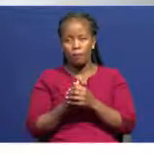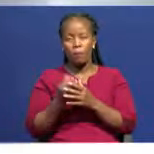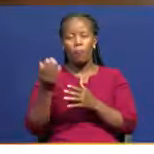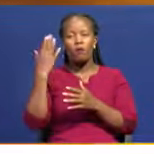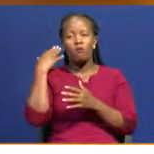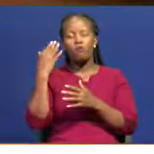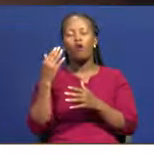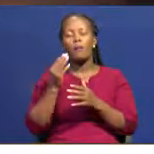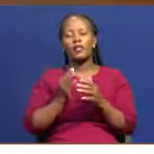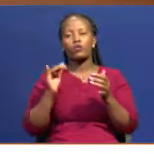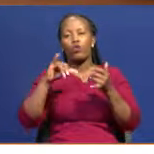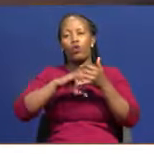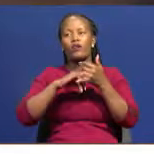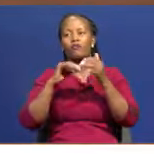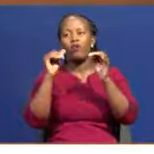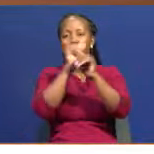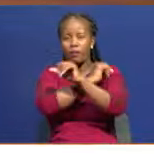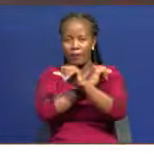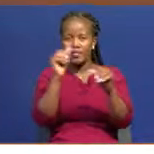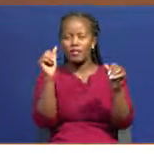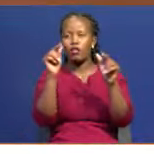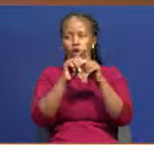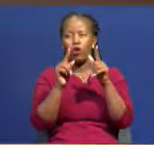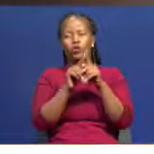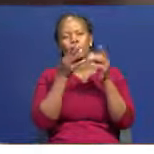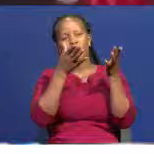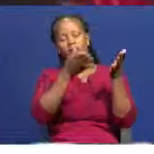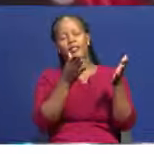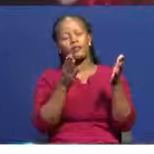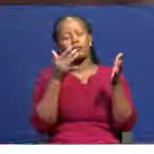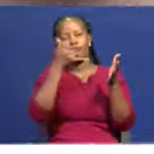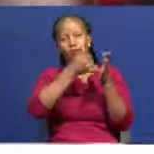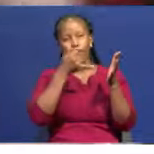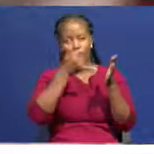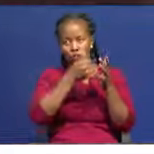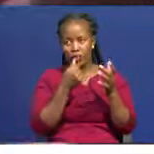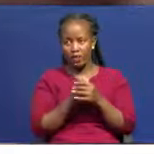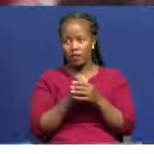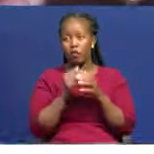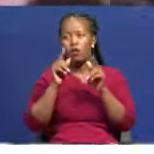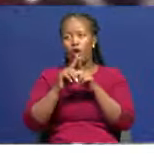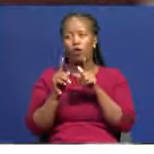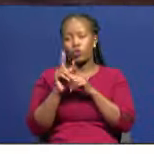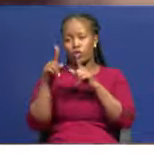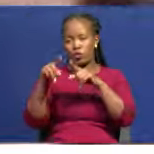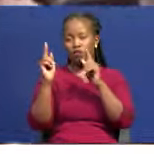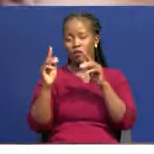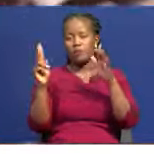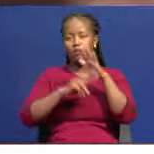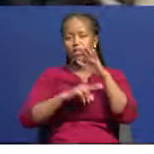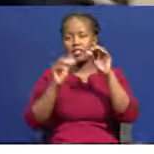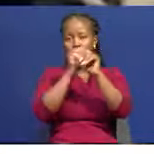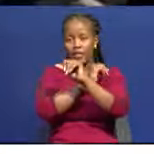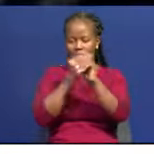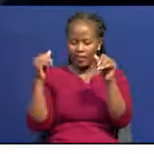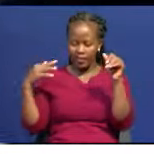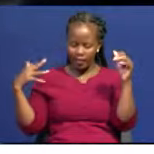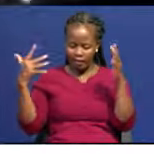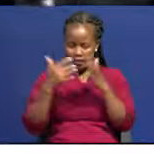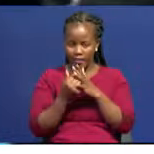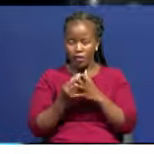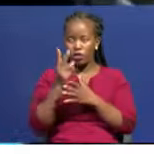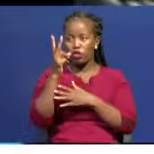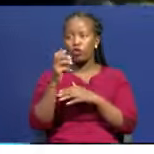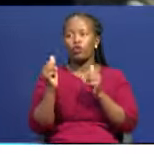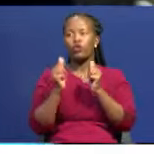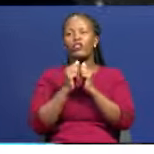lady, Chanel Zimbiri, was also in the plane. The late Chilima has been vice president since 2014. He teamed up